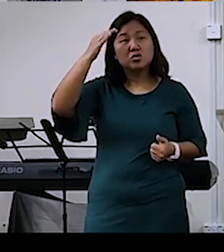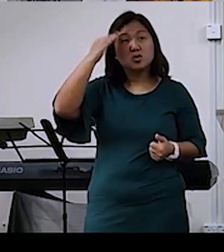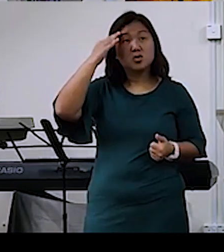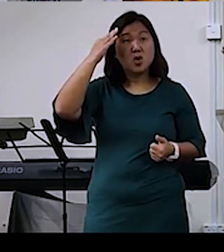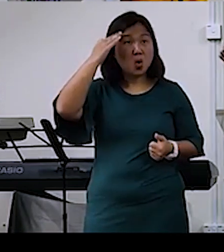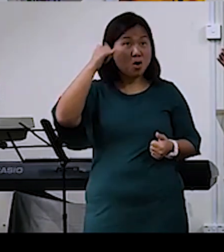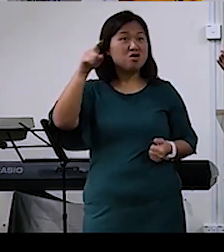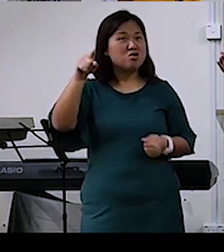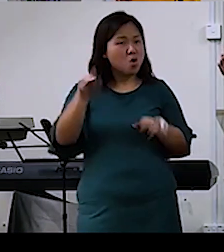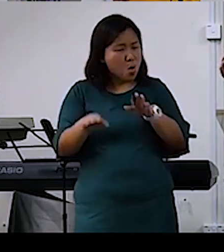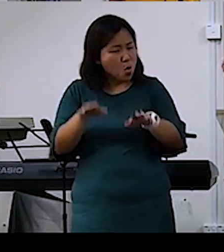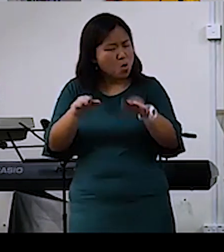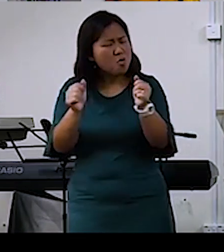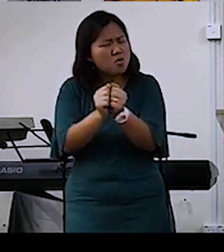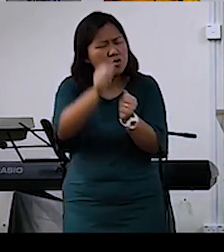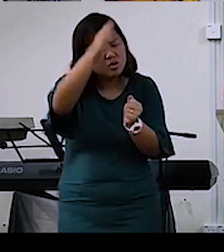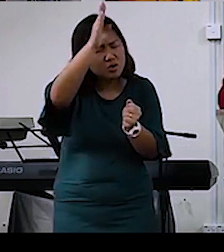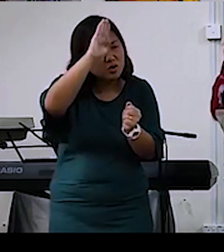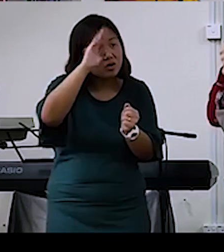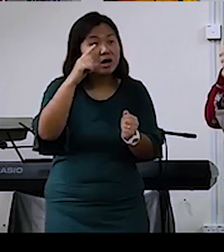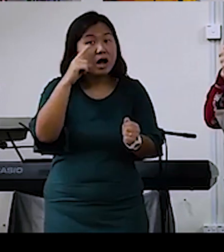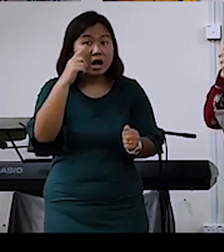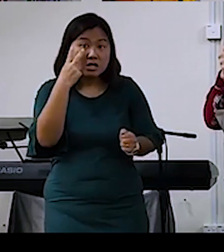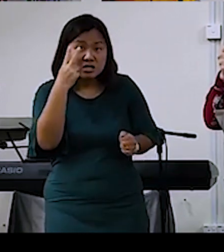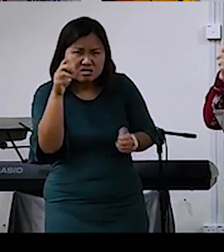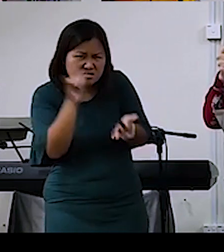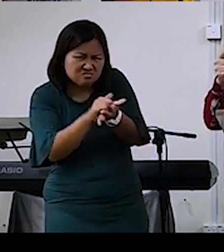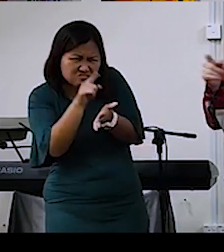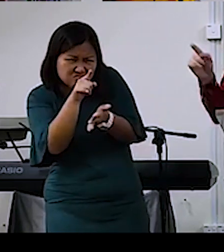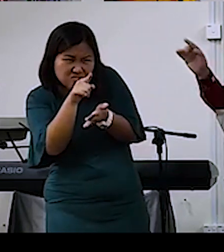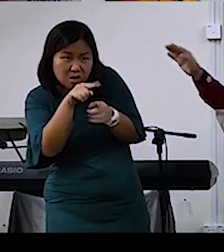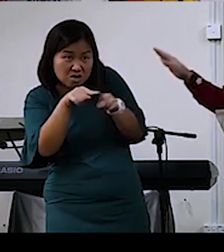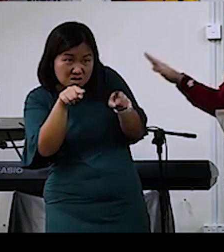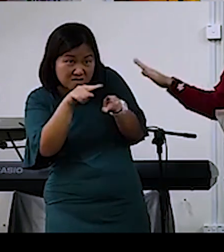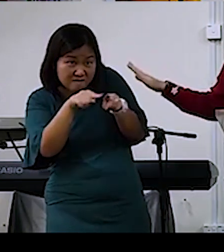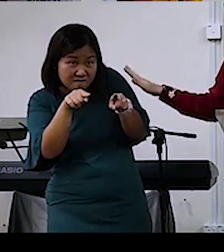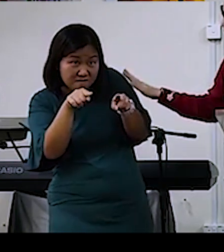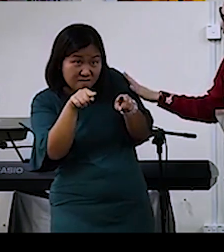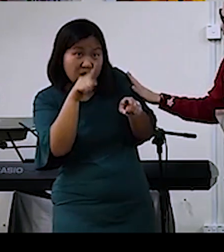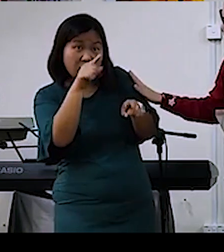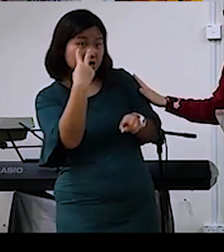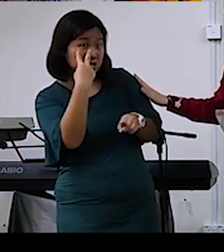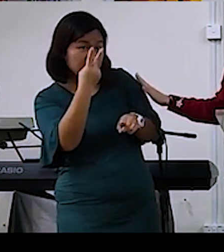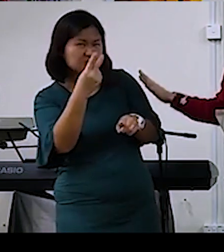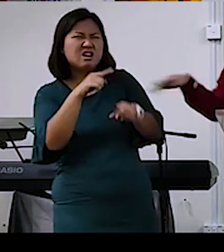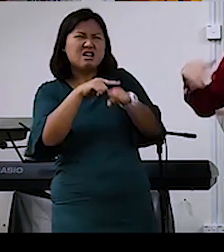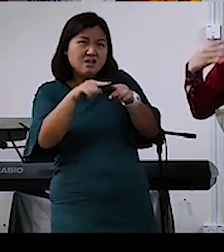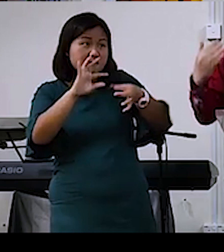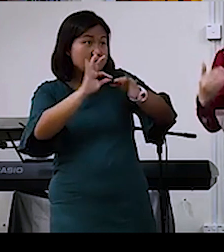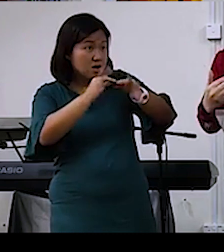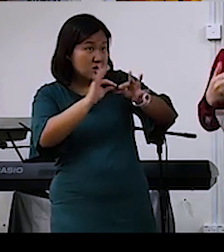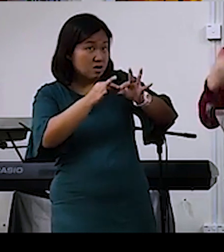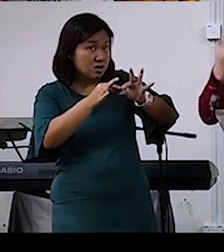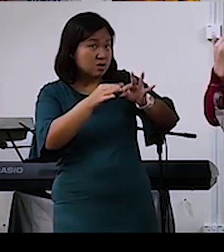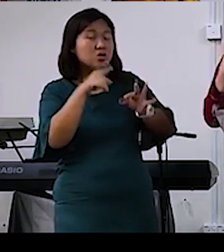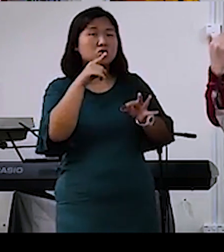the Lord in the way that you need to be. I see something different about this servant of God. I see something different about this.Interpreter, and